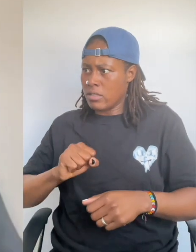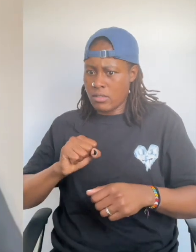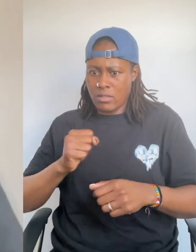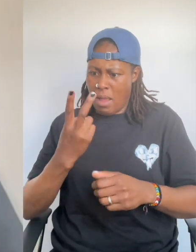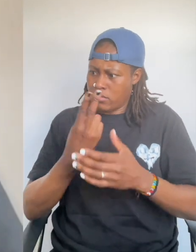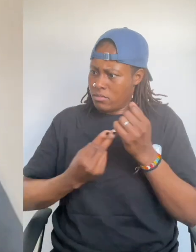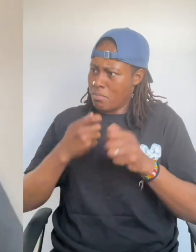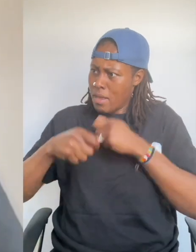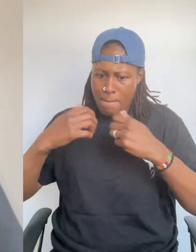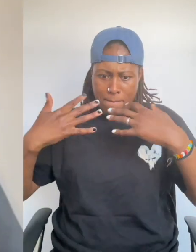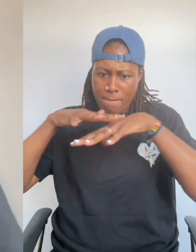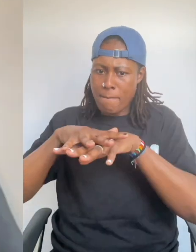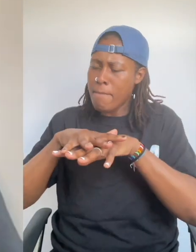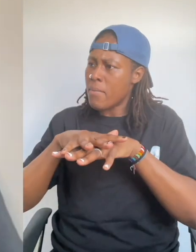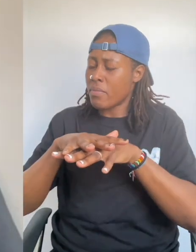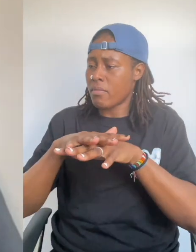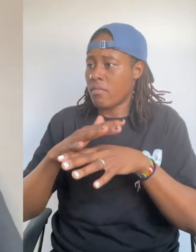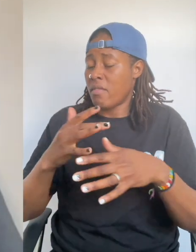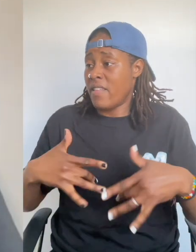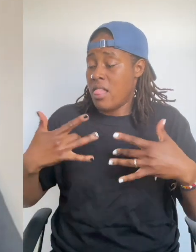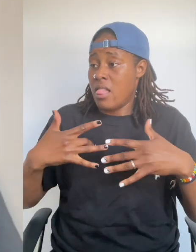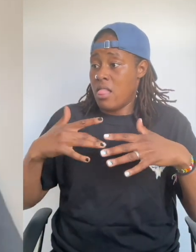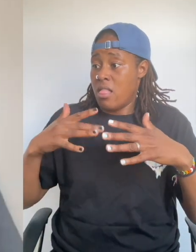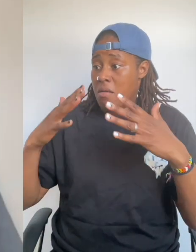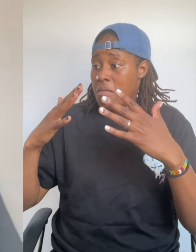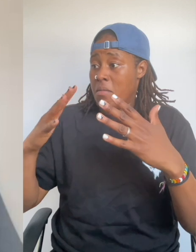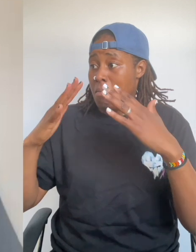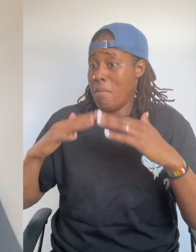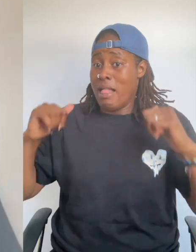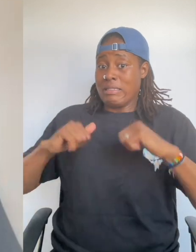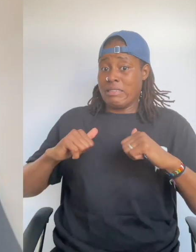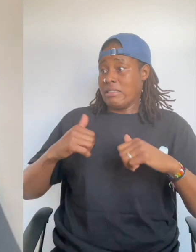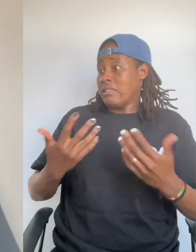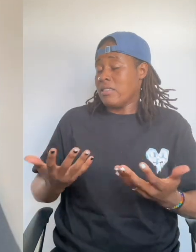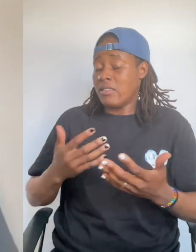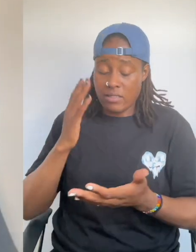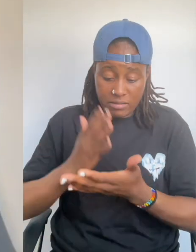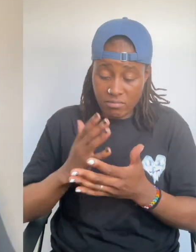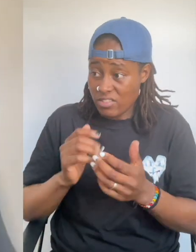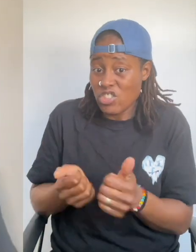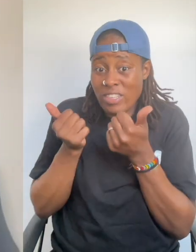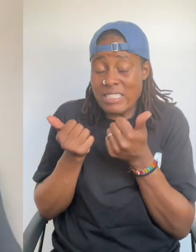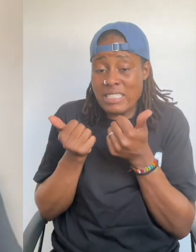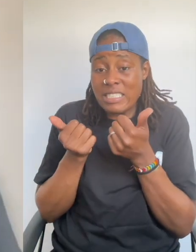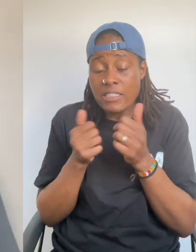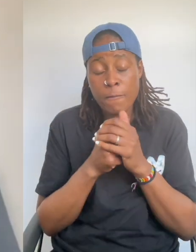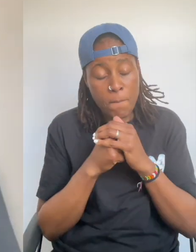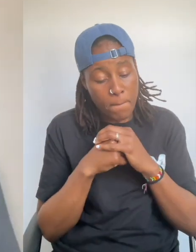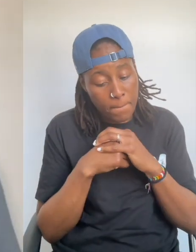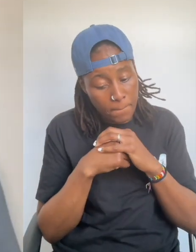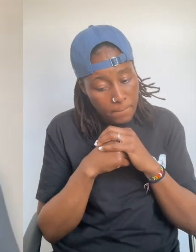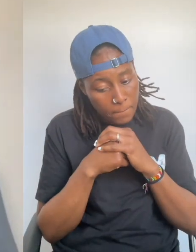like come together. And yeah, it feels great that like